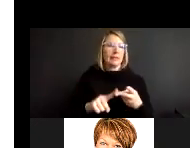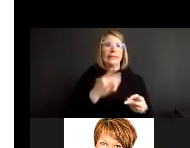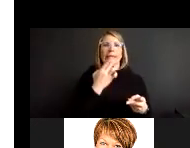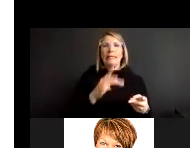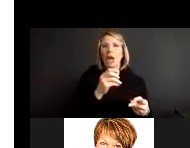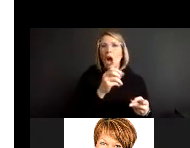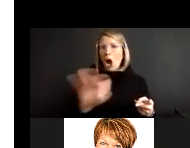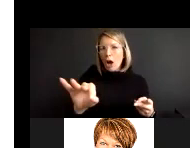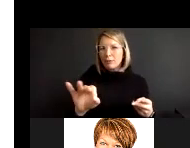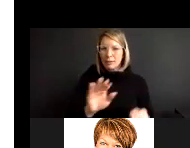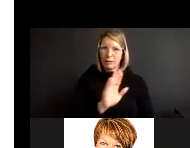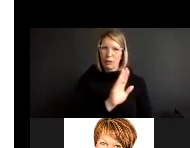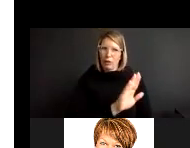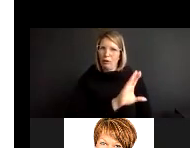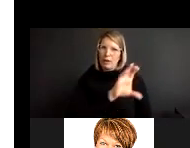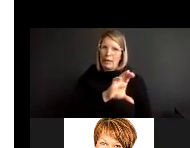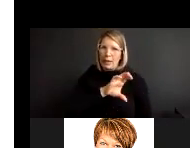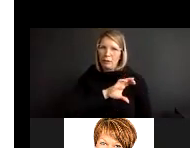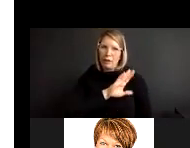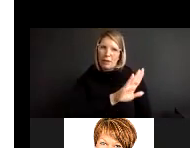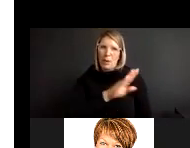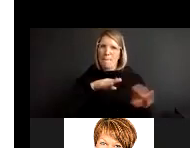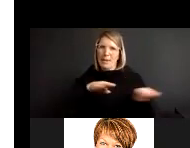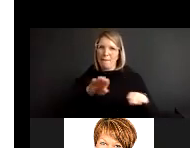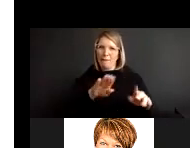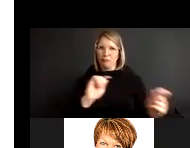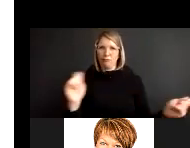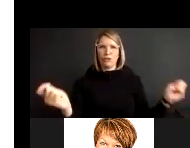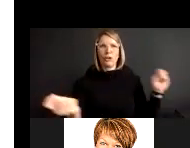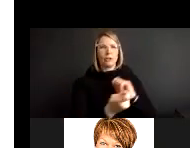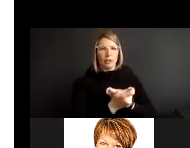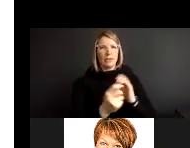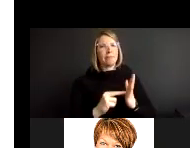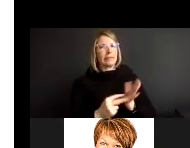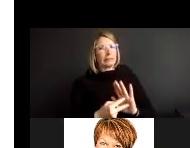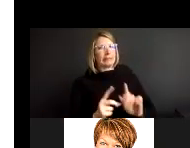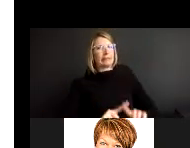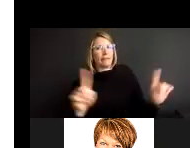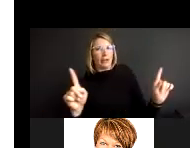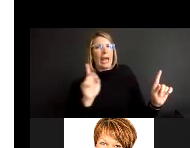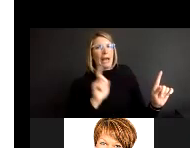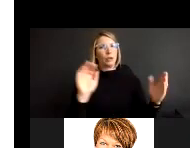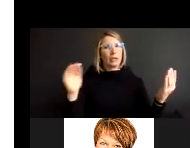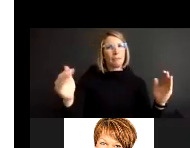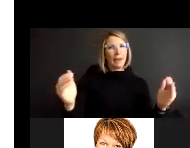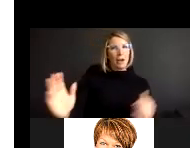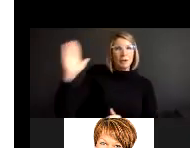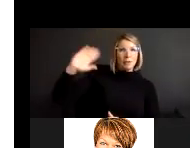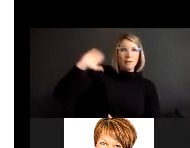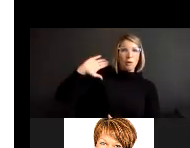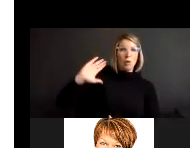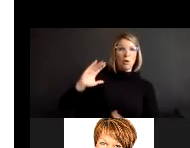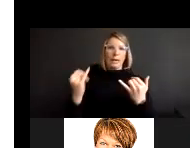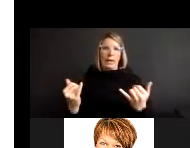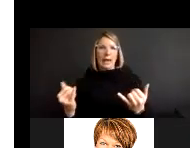just behavior and character and just general preferences, I would say. And that general preferences piece, the input from the